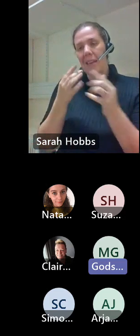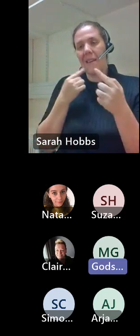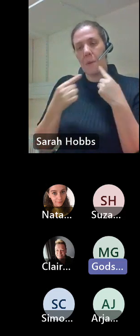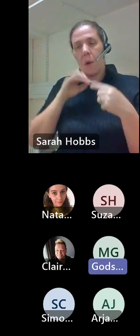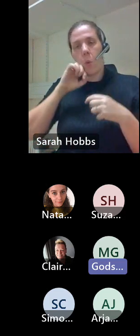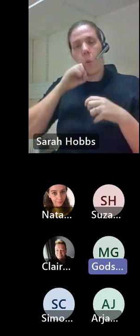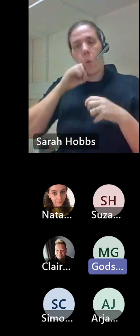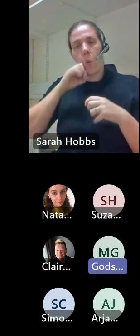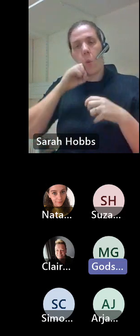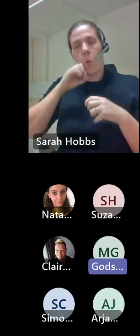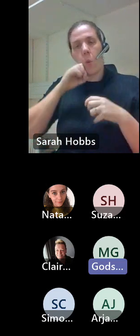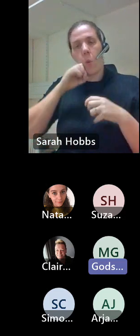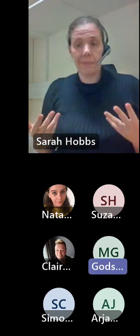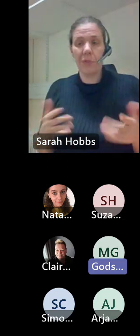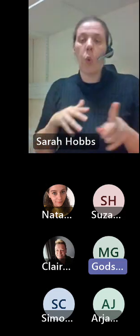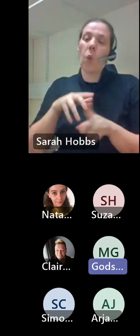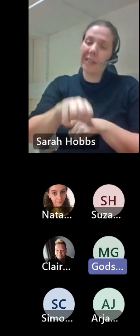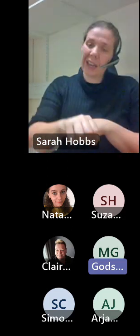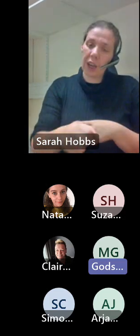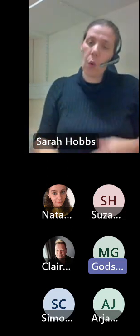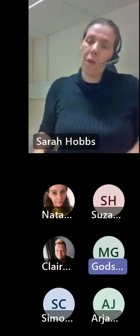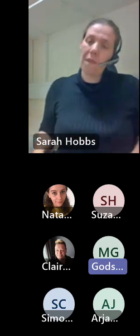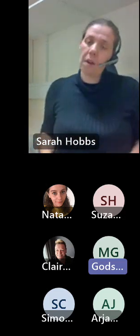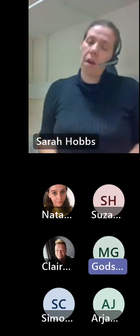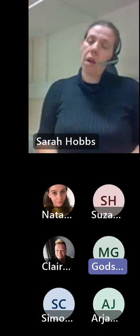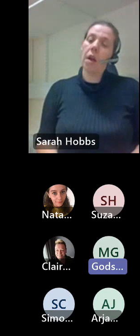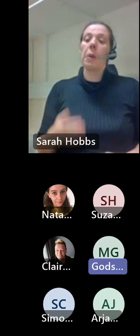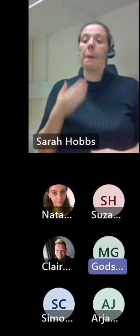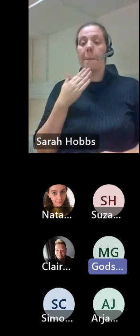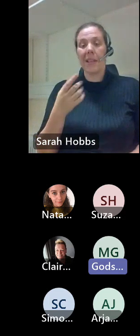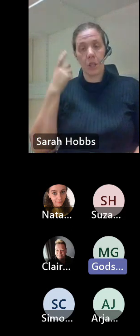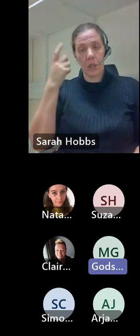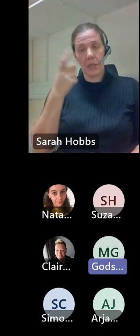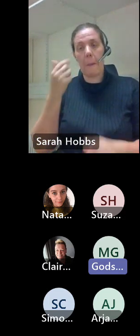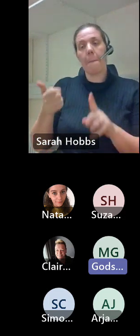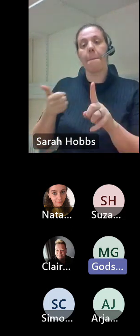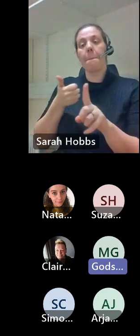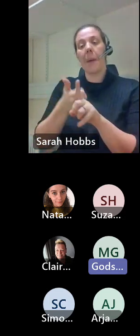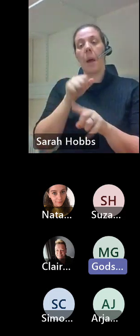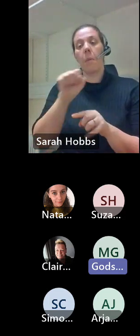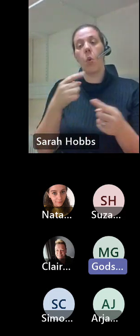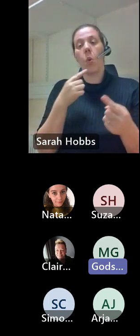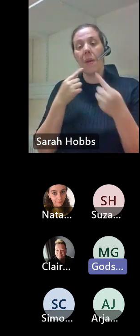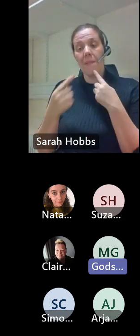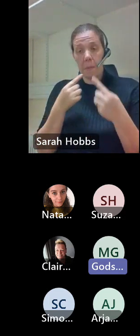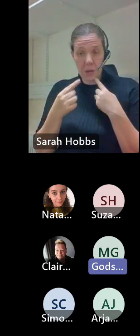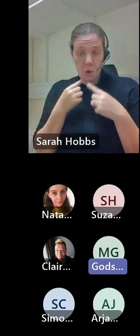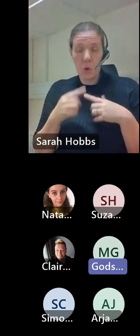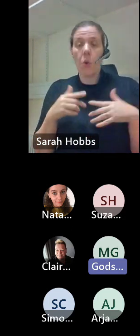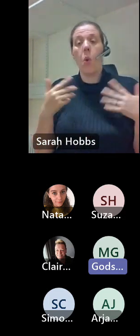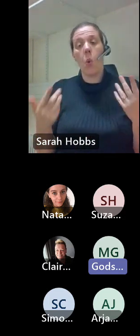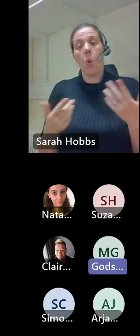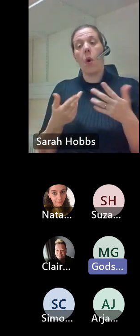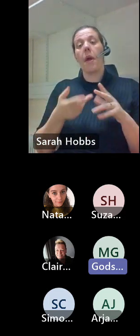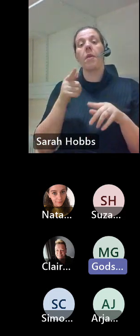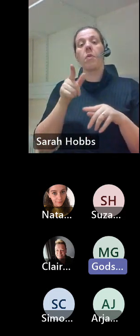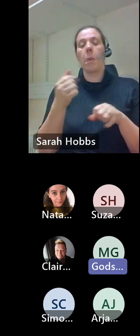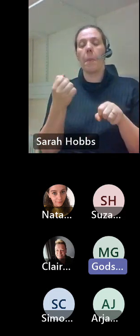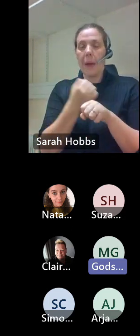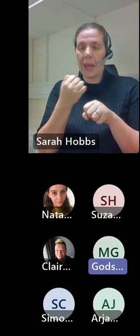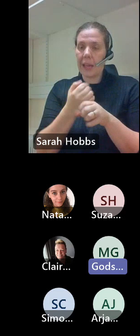lost and taken away from you. So please consider backing up your data. Alternatively, if you have a physical device such